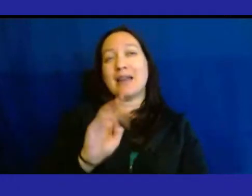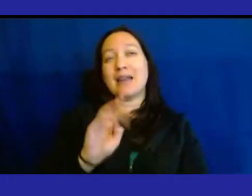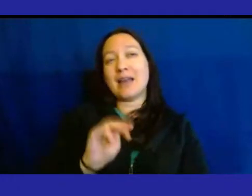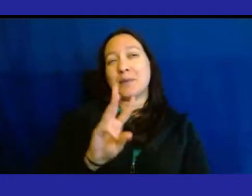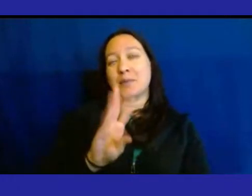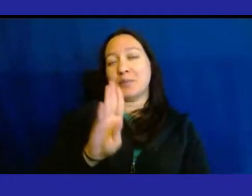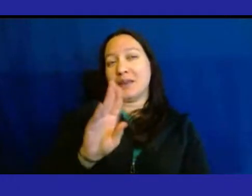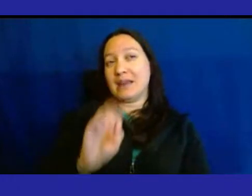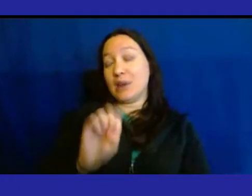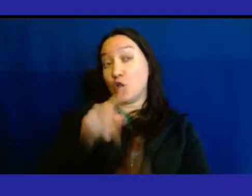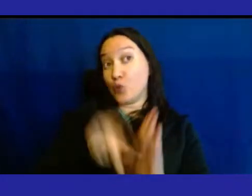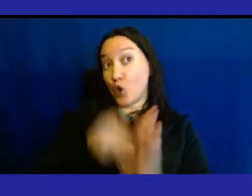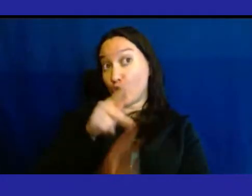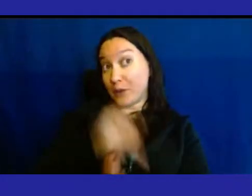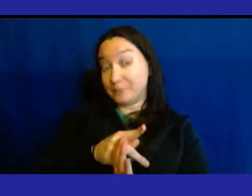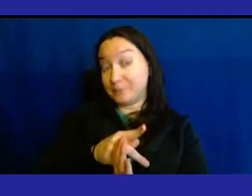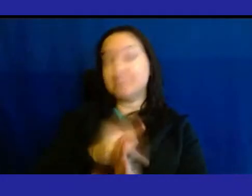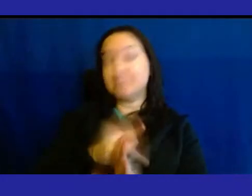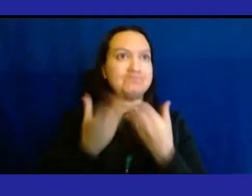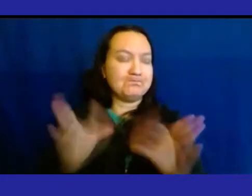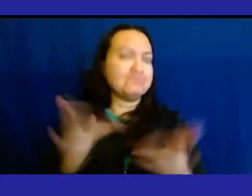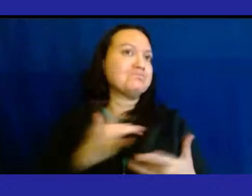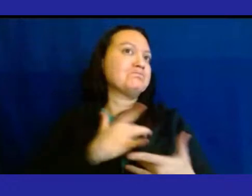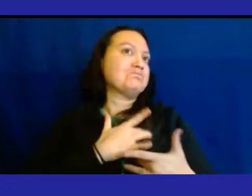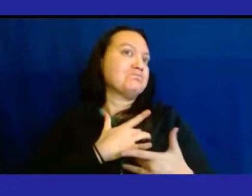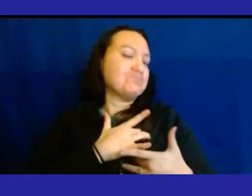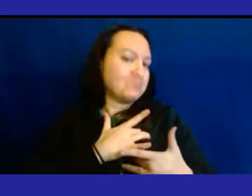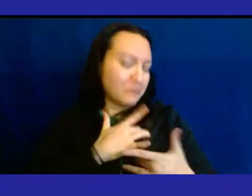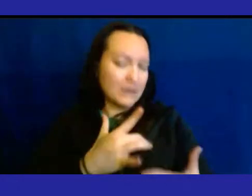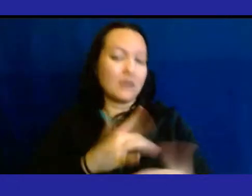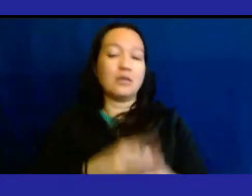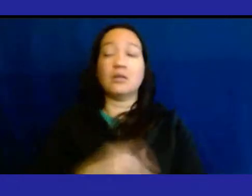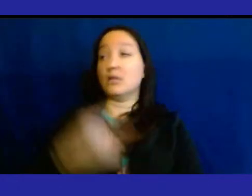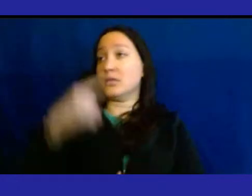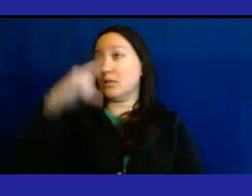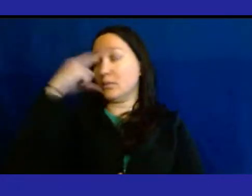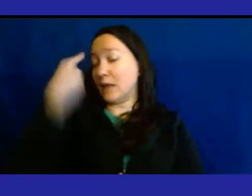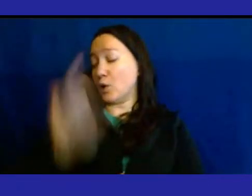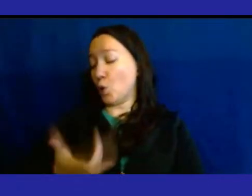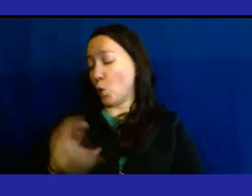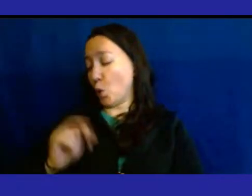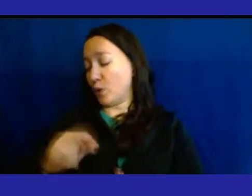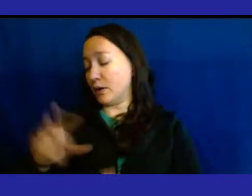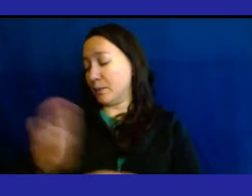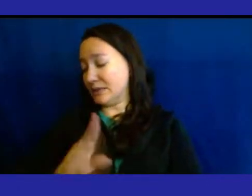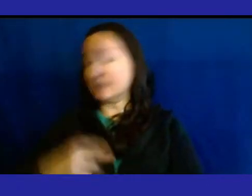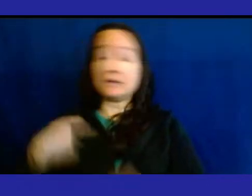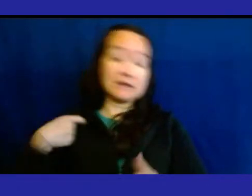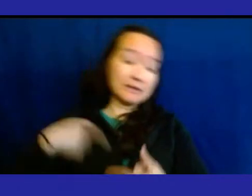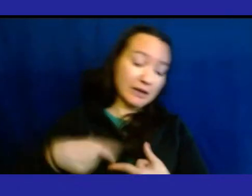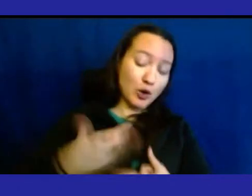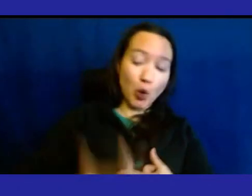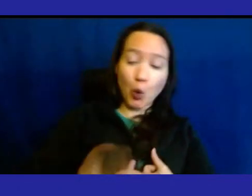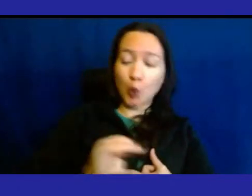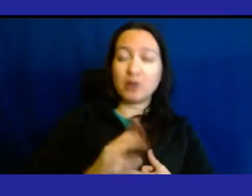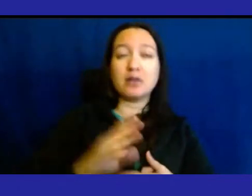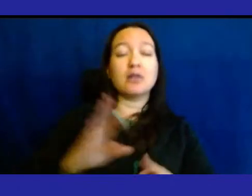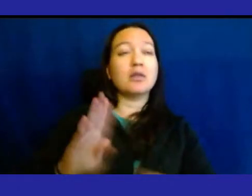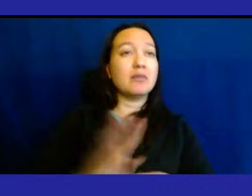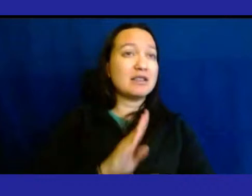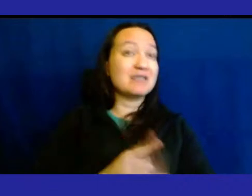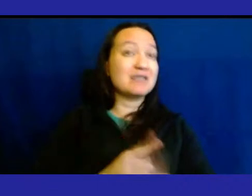overall, it's often the case that Black-owned businesses, Hispanic-owned businesses, and Asian female